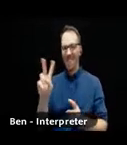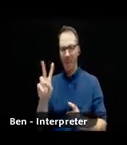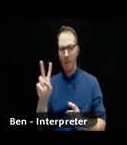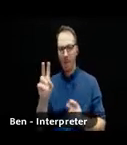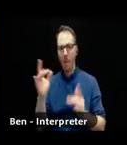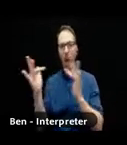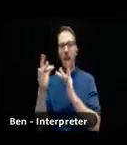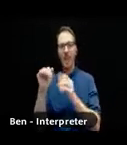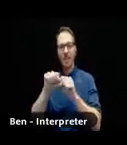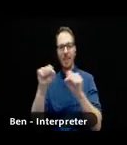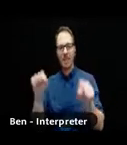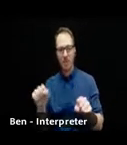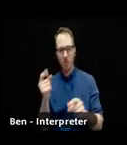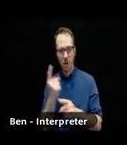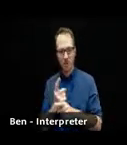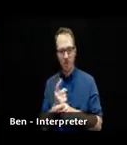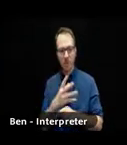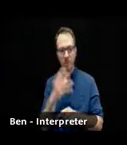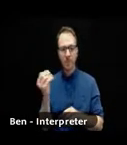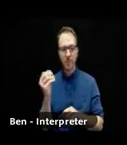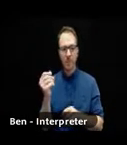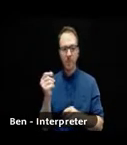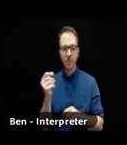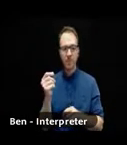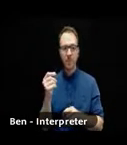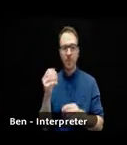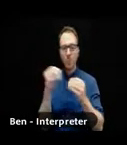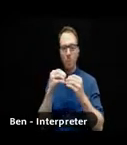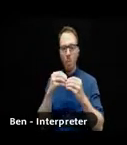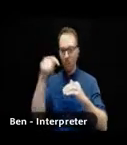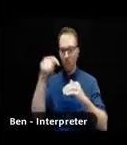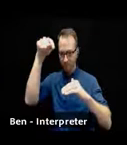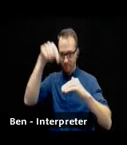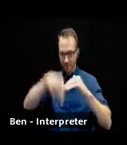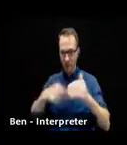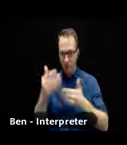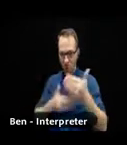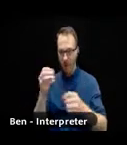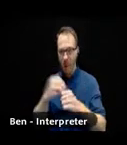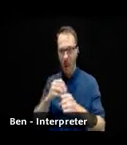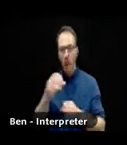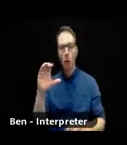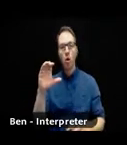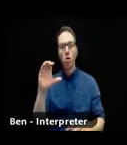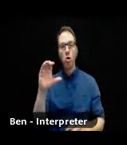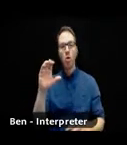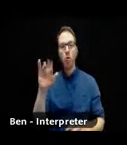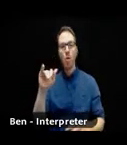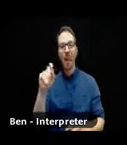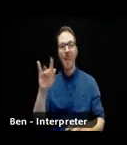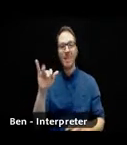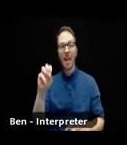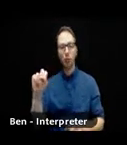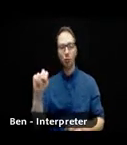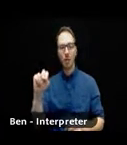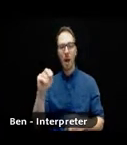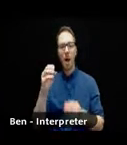system, right? And the further we move into criminalization, the more people double down on